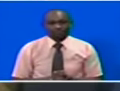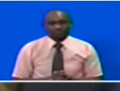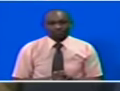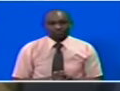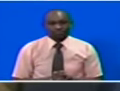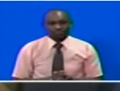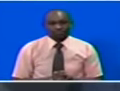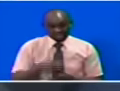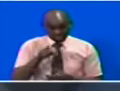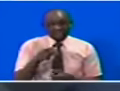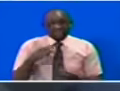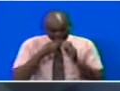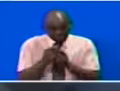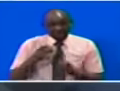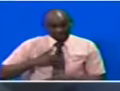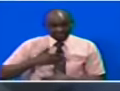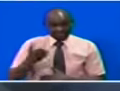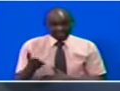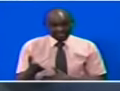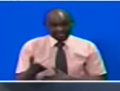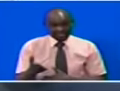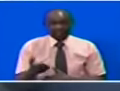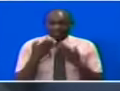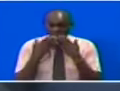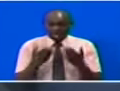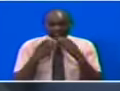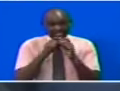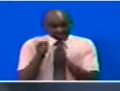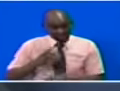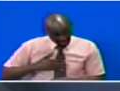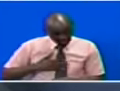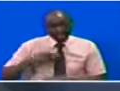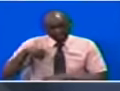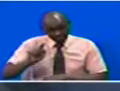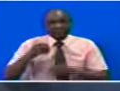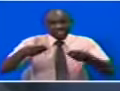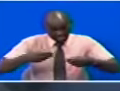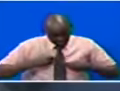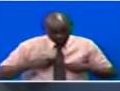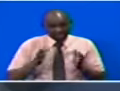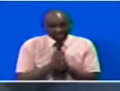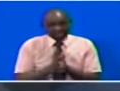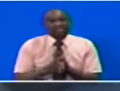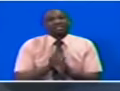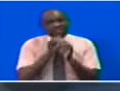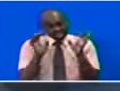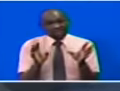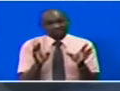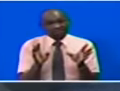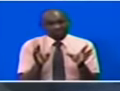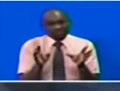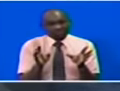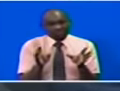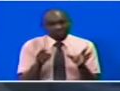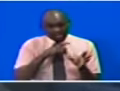Agatha Solitei and her team for giving me this clearance form following